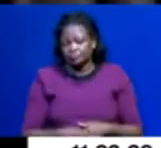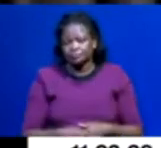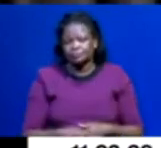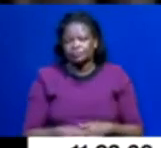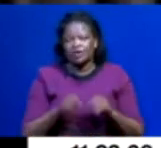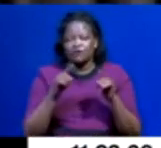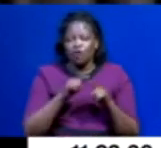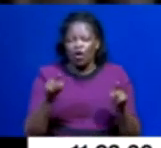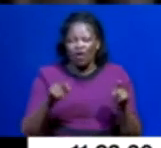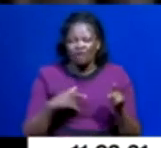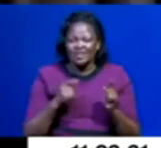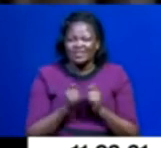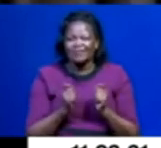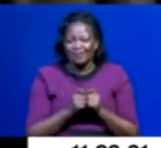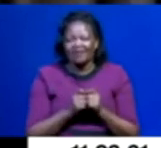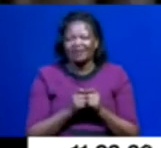If we all feel the pain